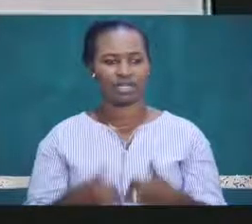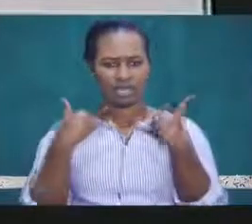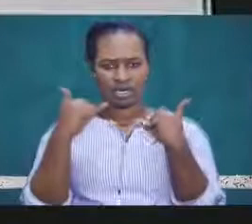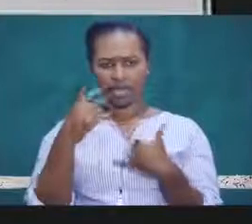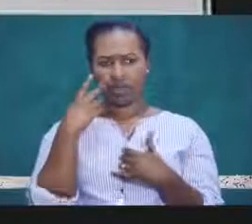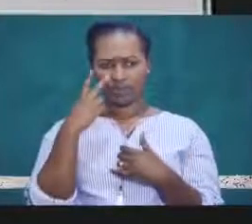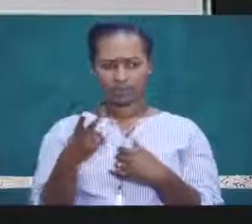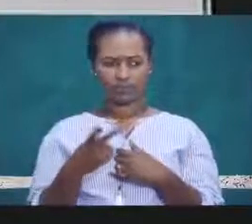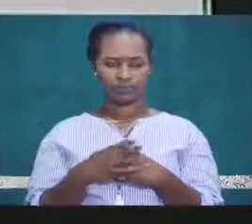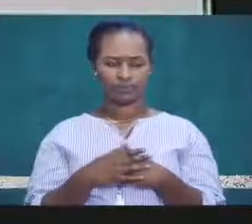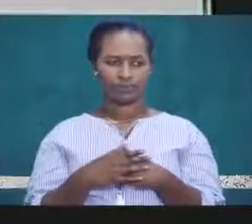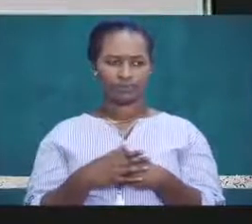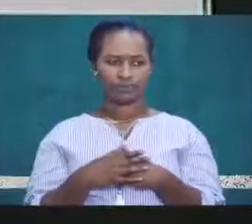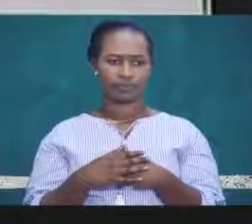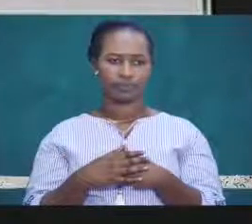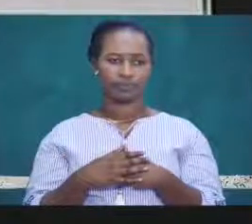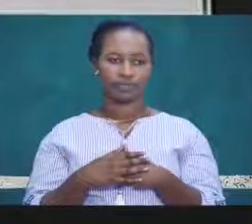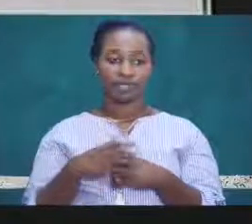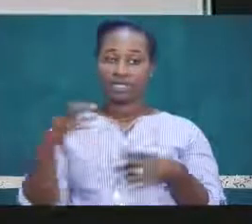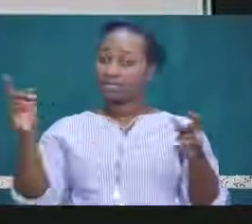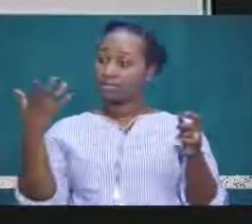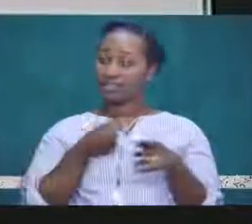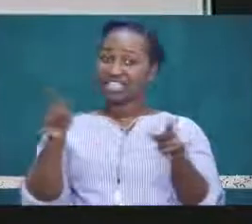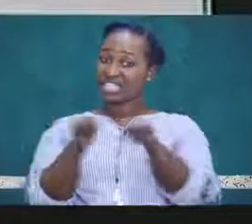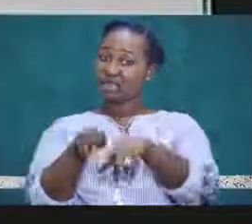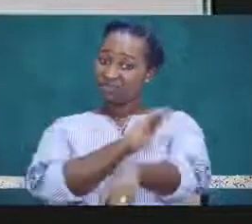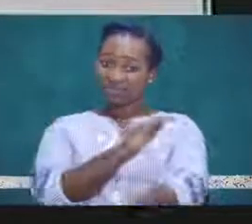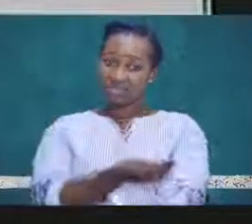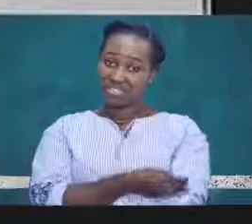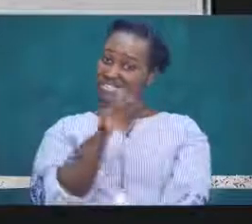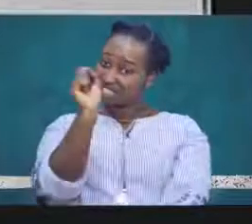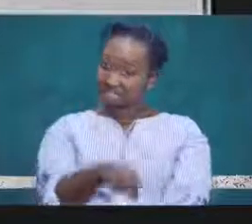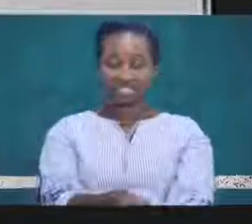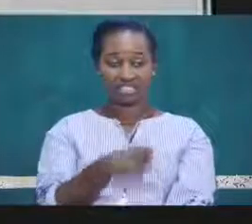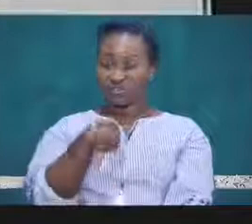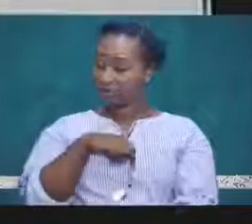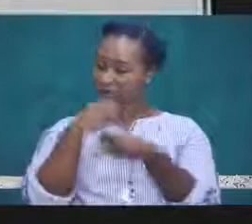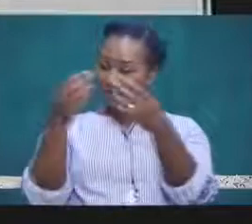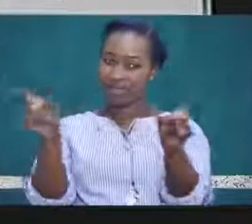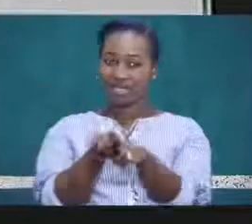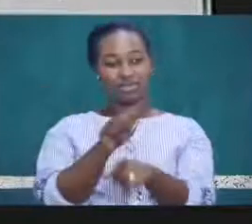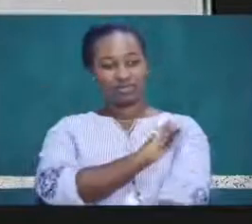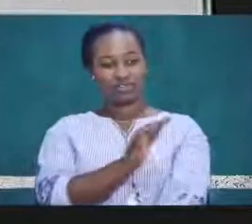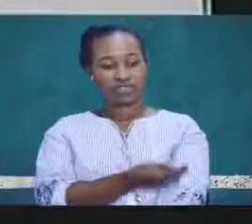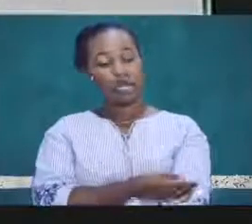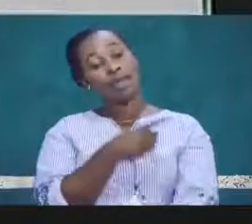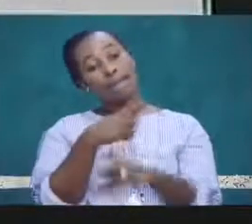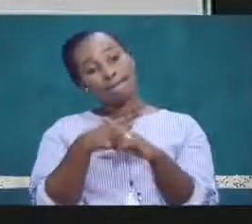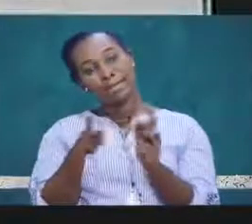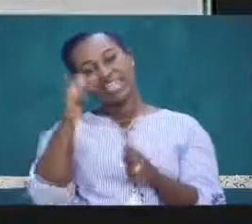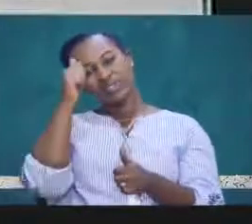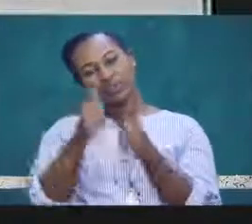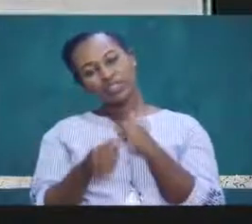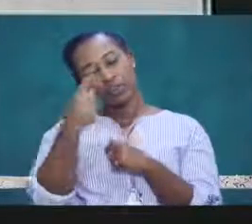at this. Did we not give them the same forces? Yes, we gave them the same forces. But which